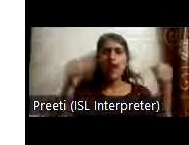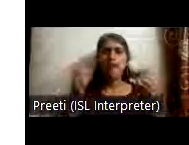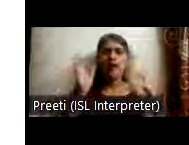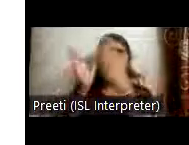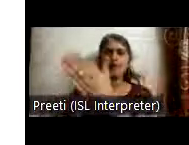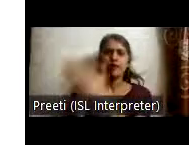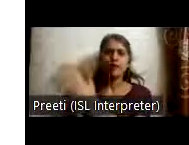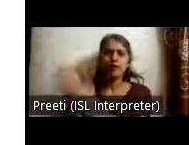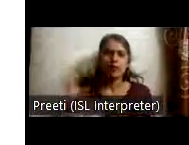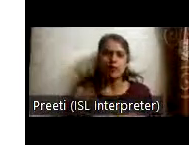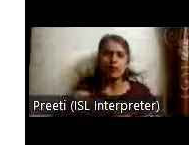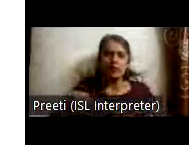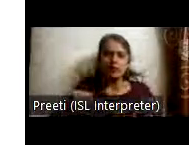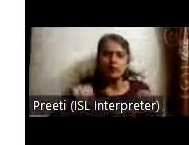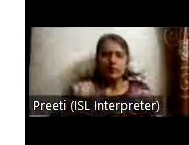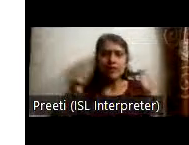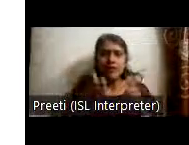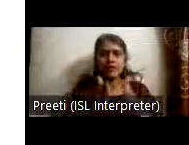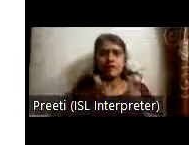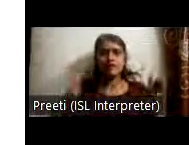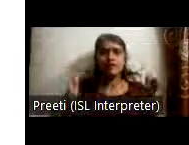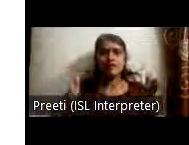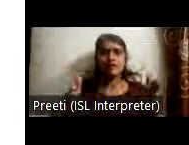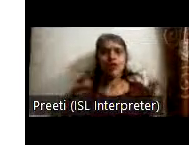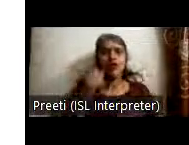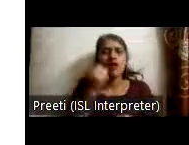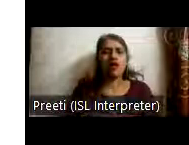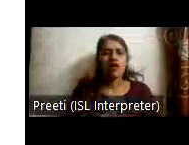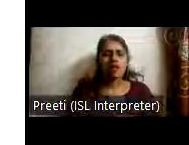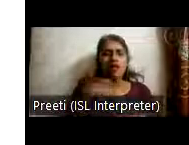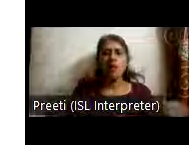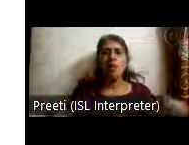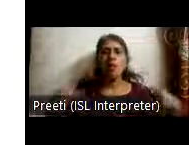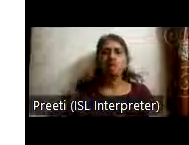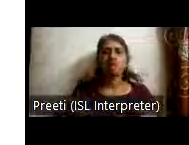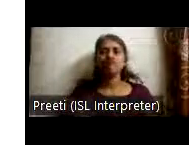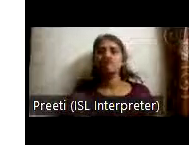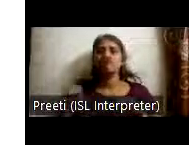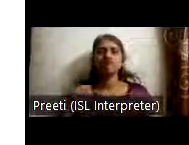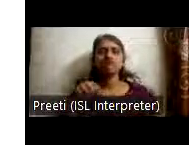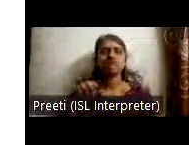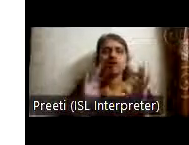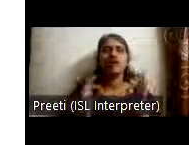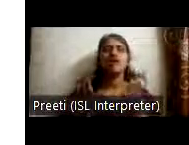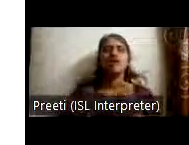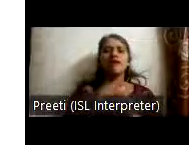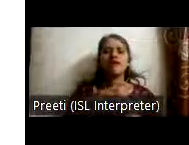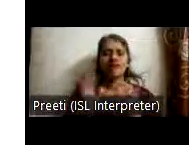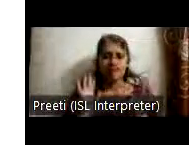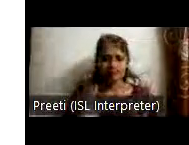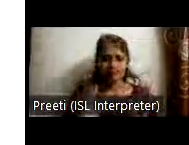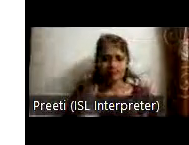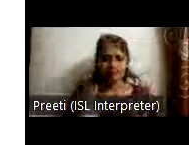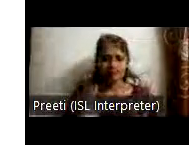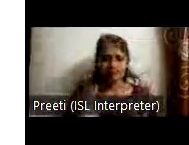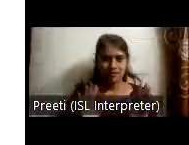corridor. So that's a minimum width which is required. Height of certain things also become very crucial. This is because if